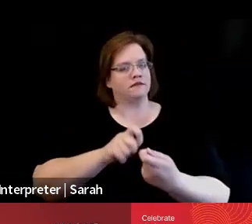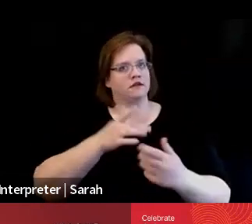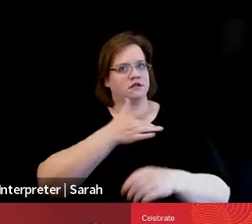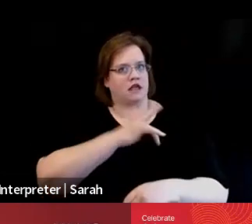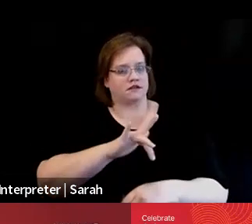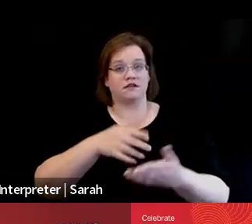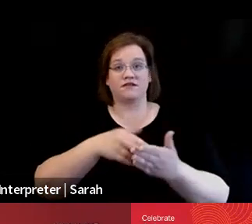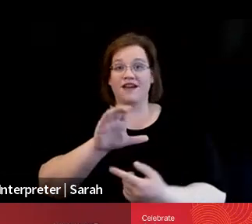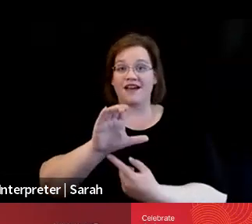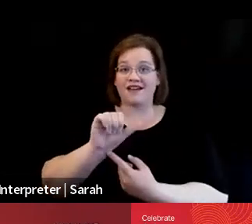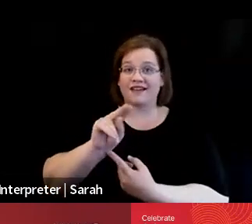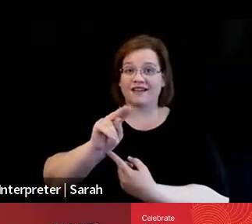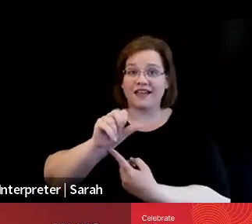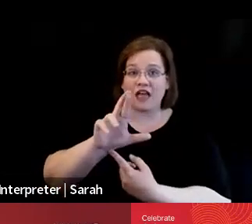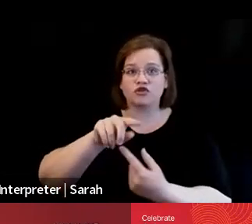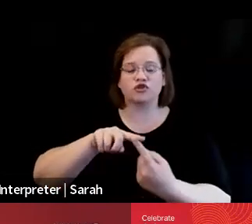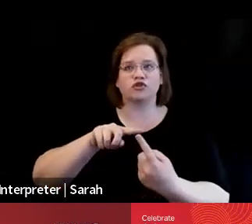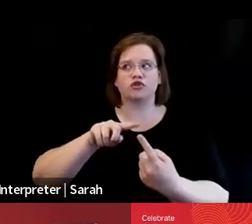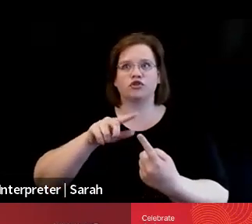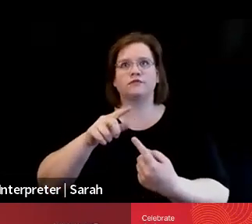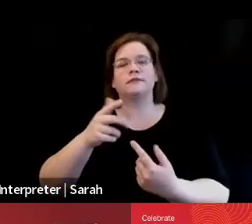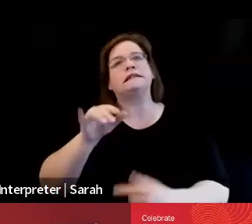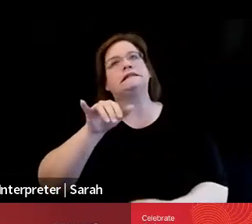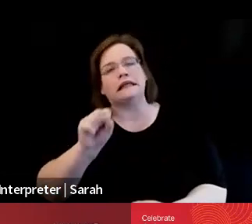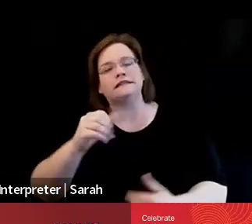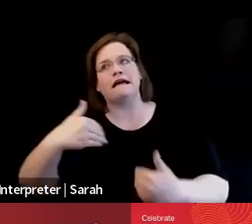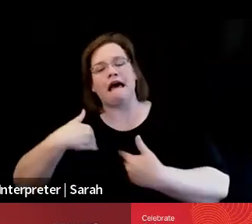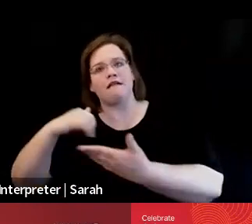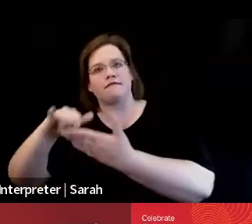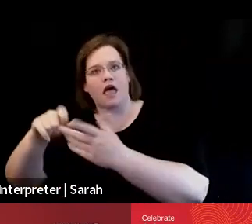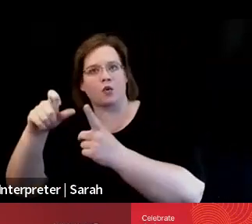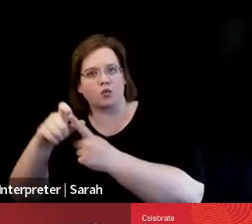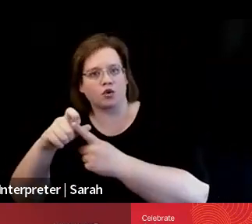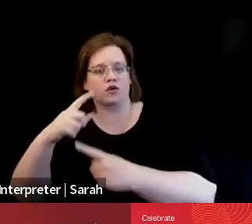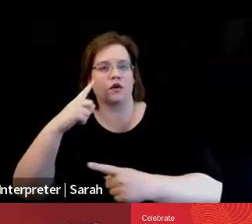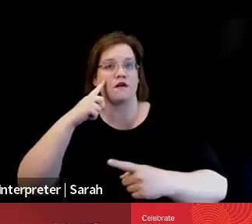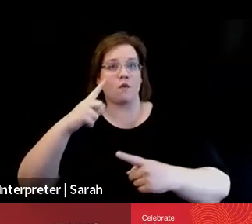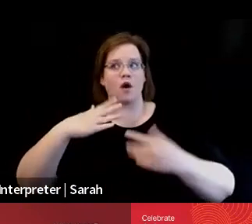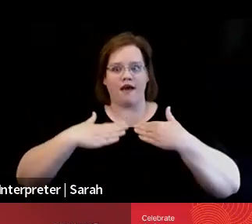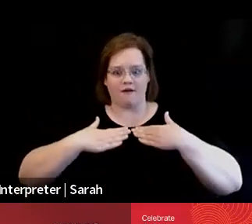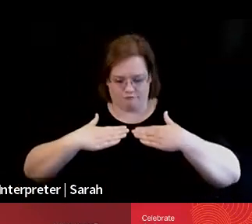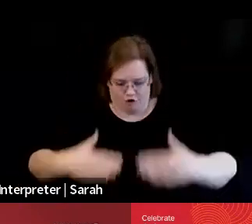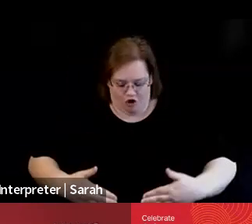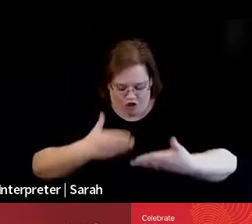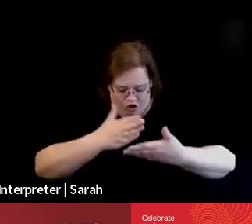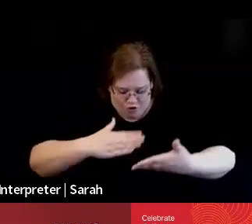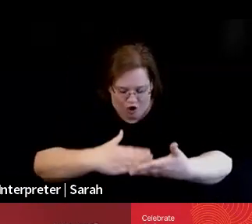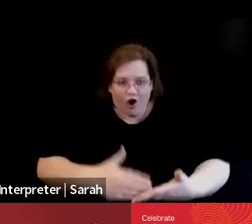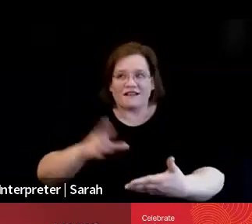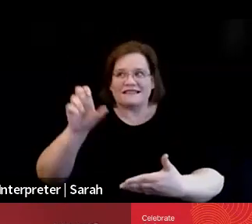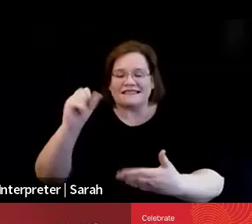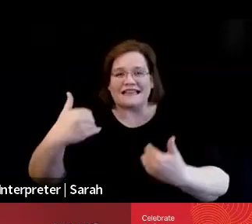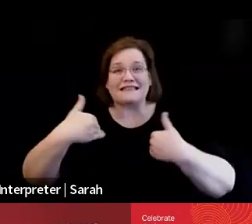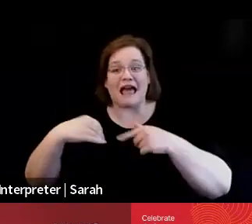like cancer exist in Arabic. Or words for sexual body parts. Yes, they exist, but they're